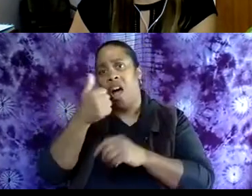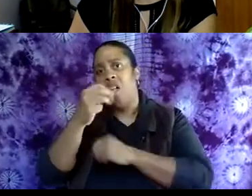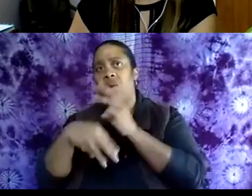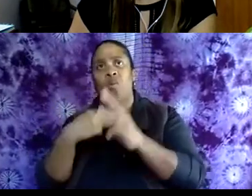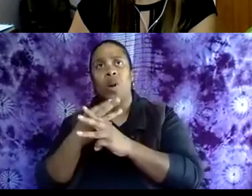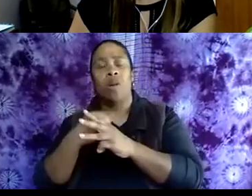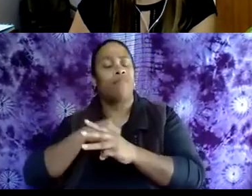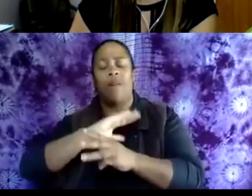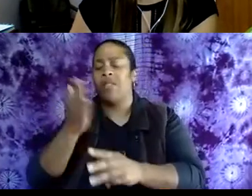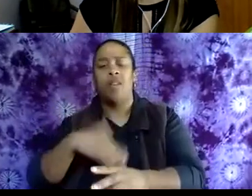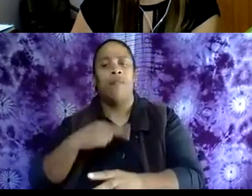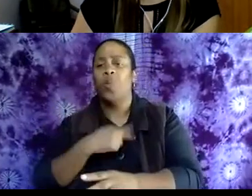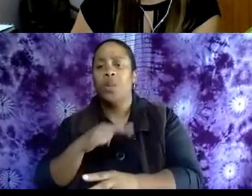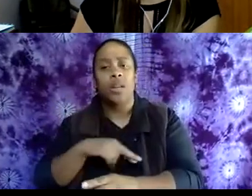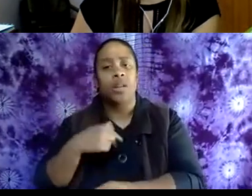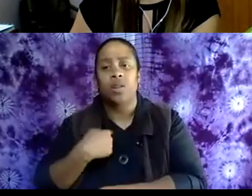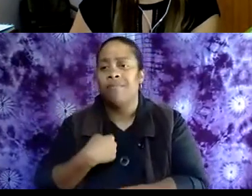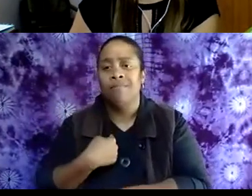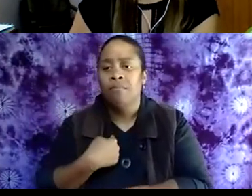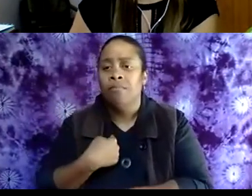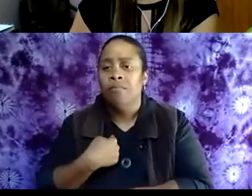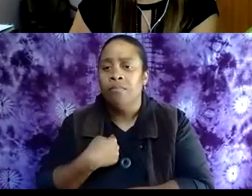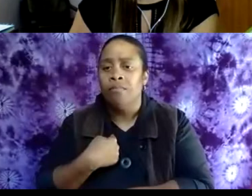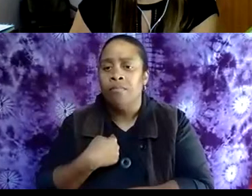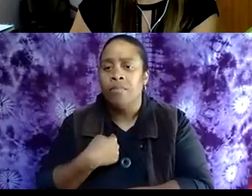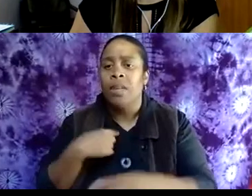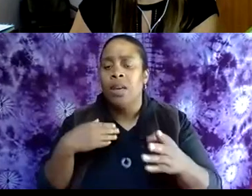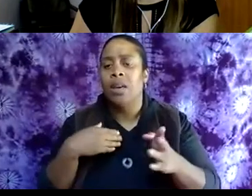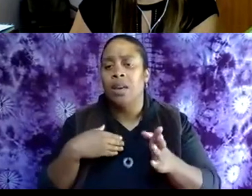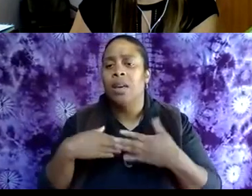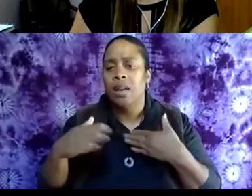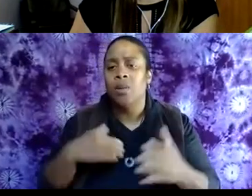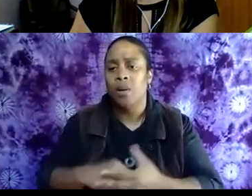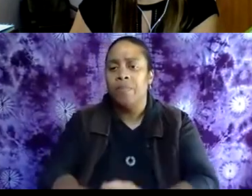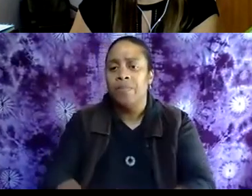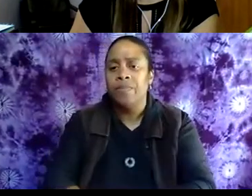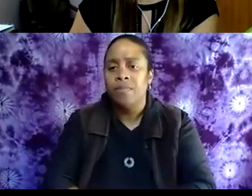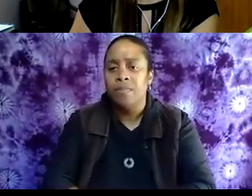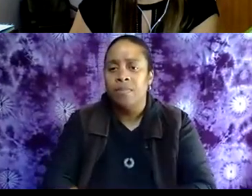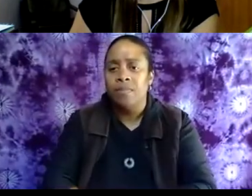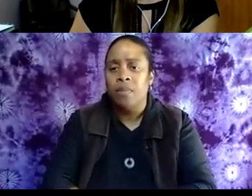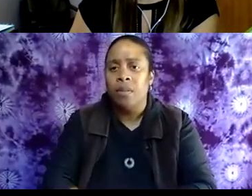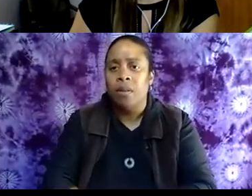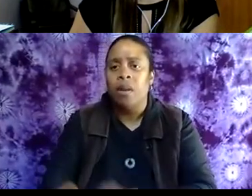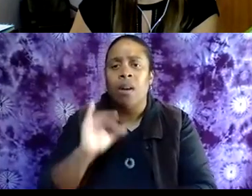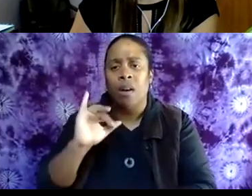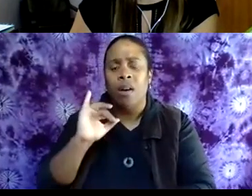religious. So anyway. Yeah. And did you